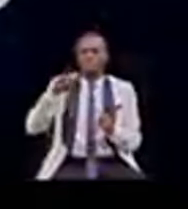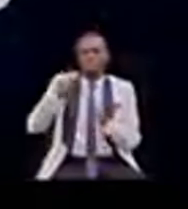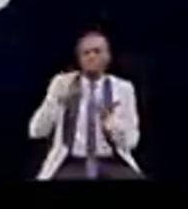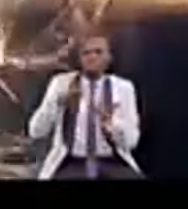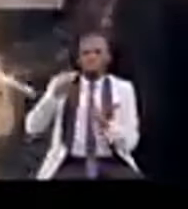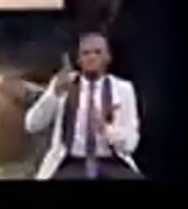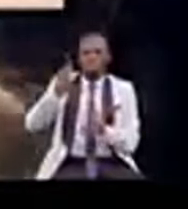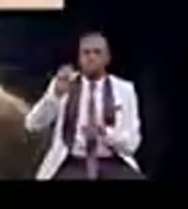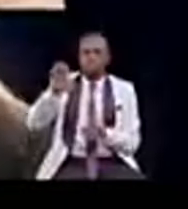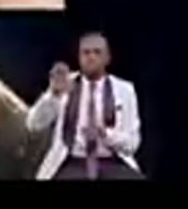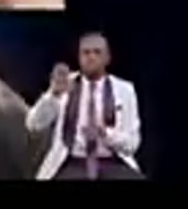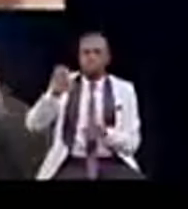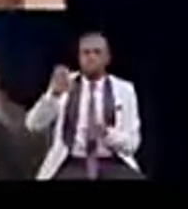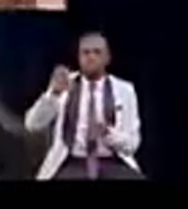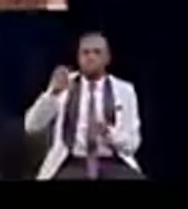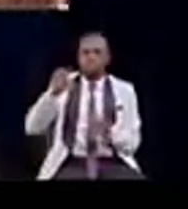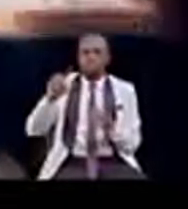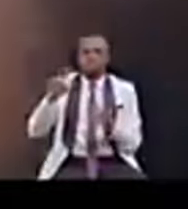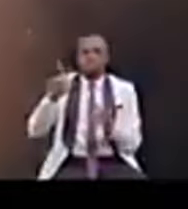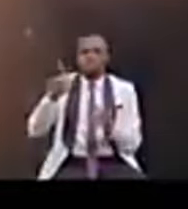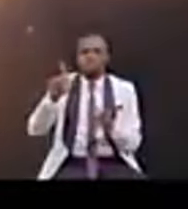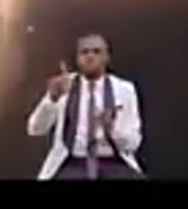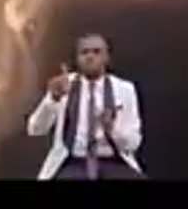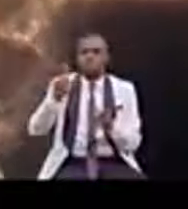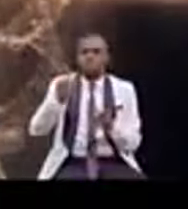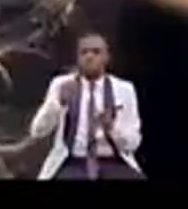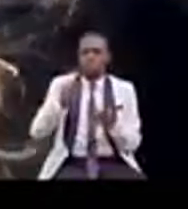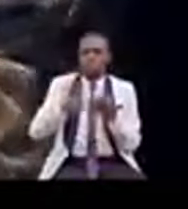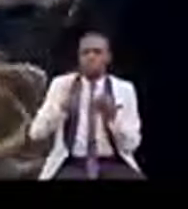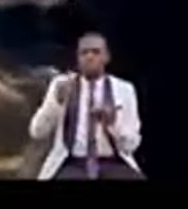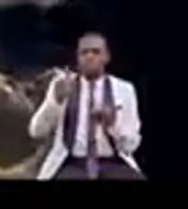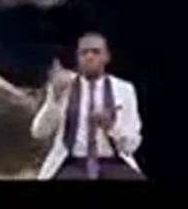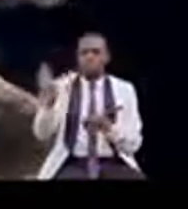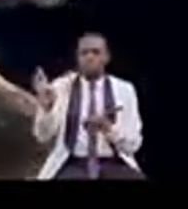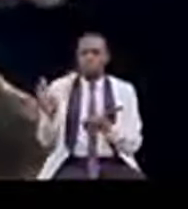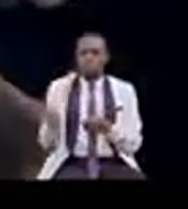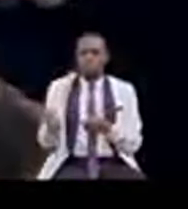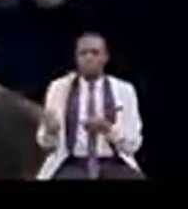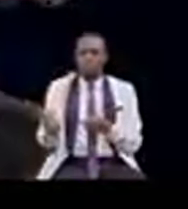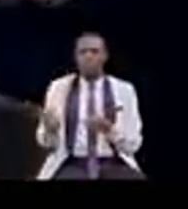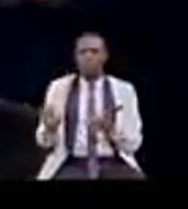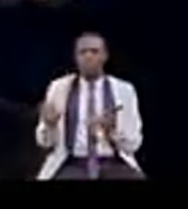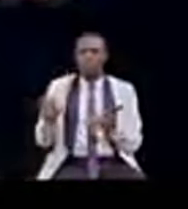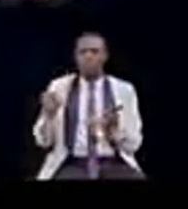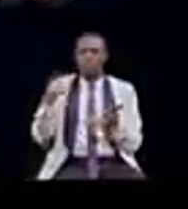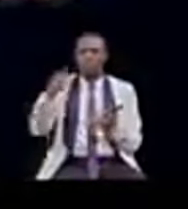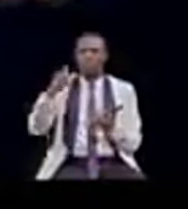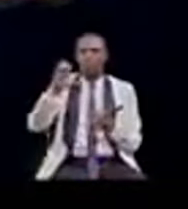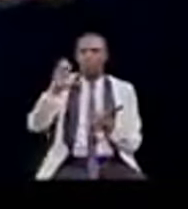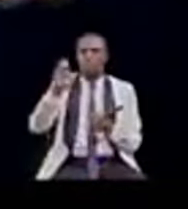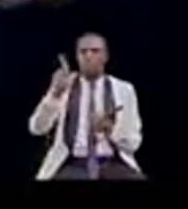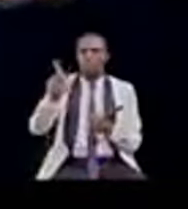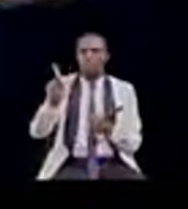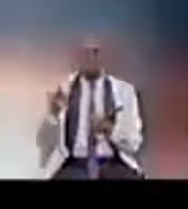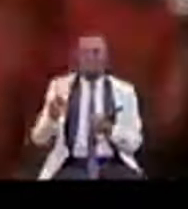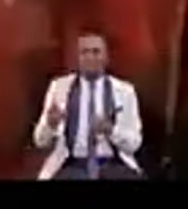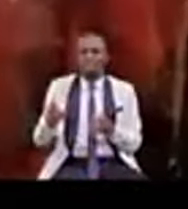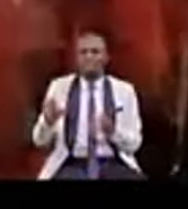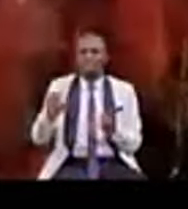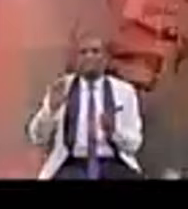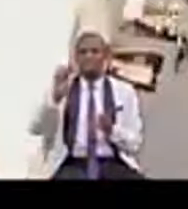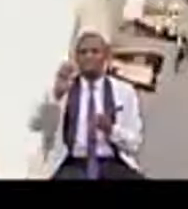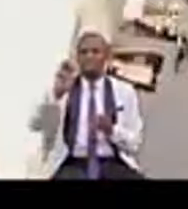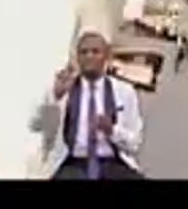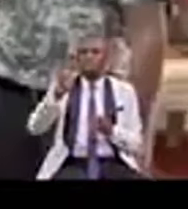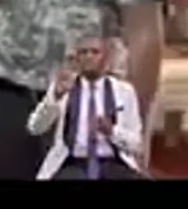flood came and took them all away, so shall also the